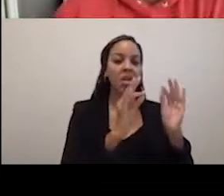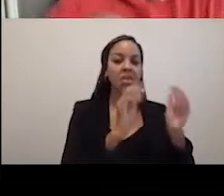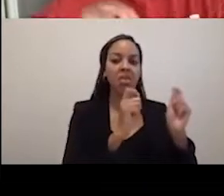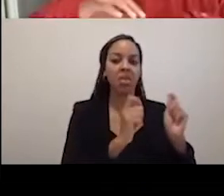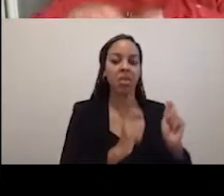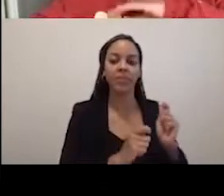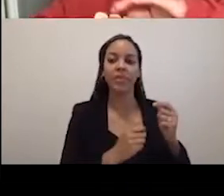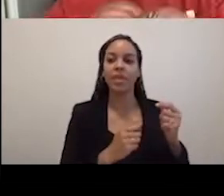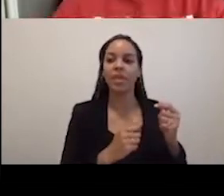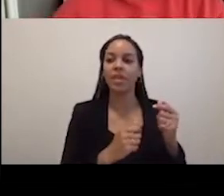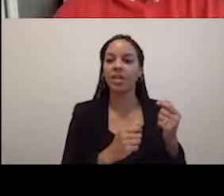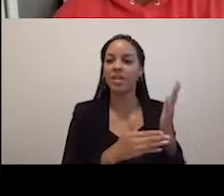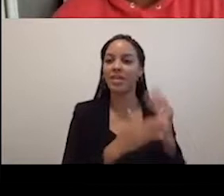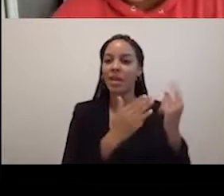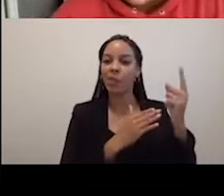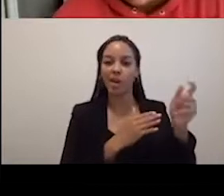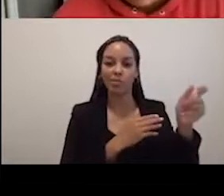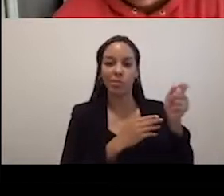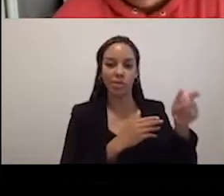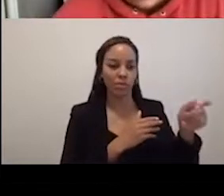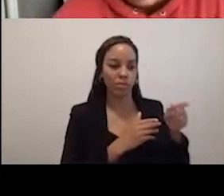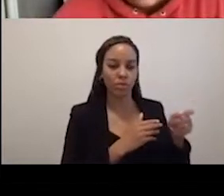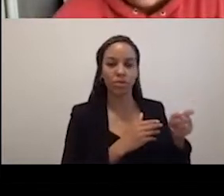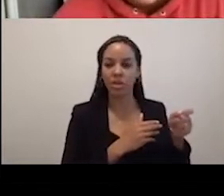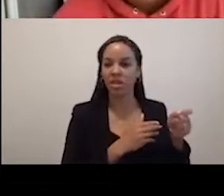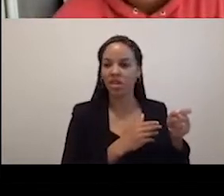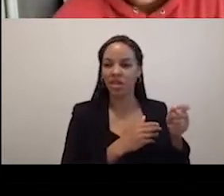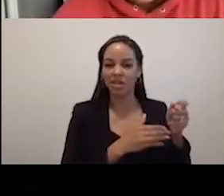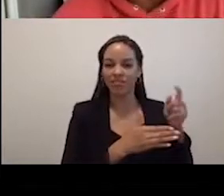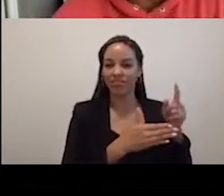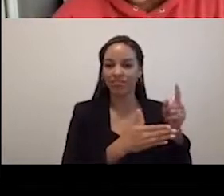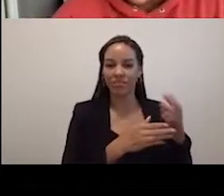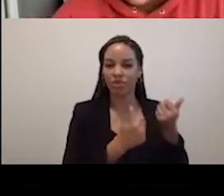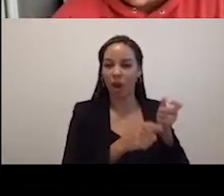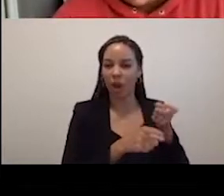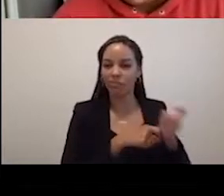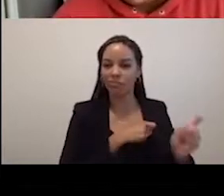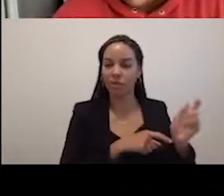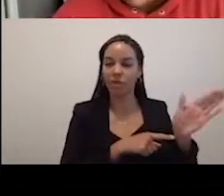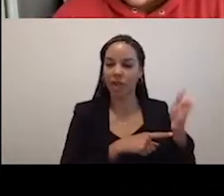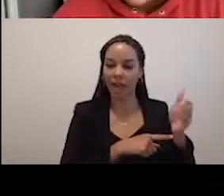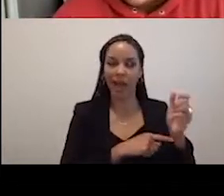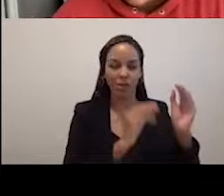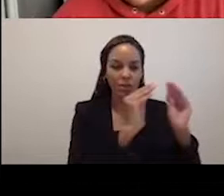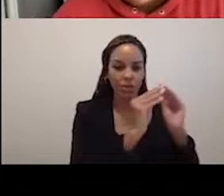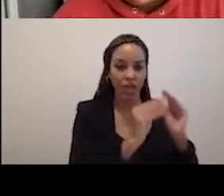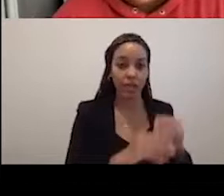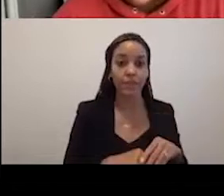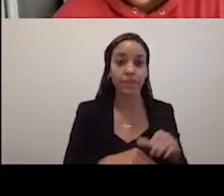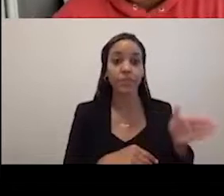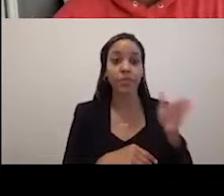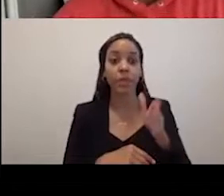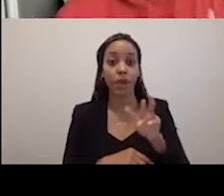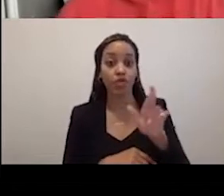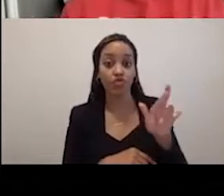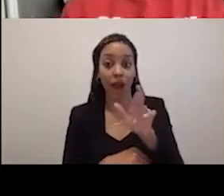flag were removed in some way, and it had to be repaired. To the right, the kitchen of the